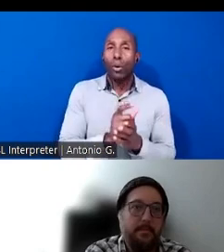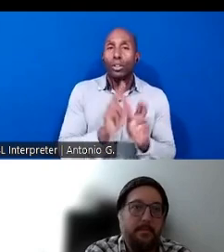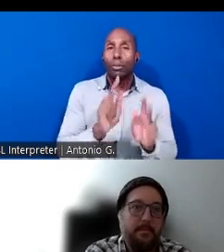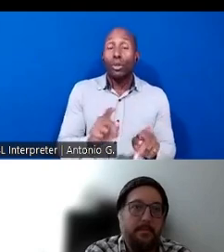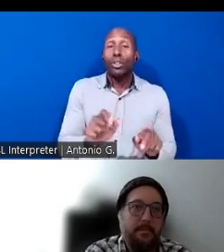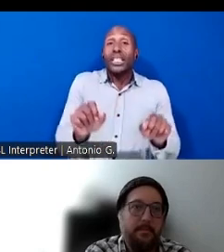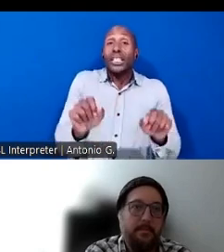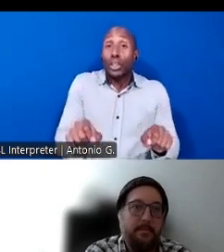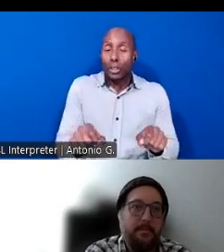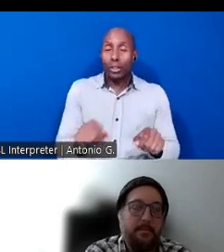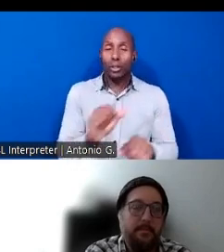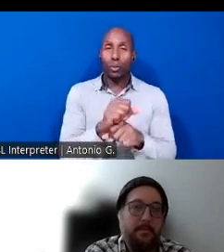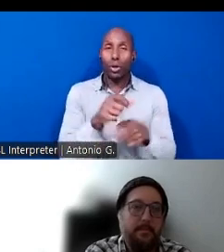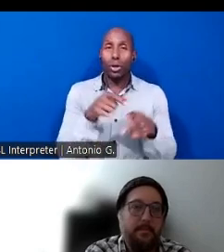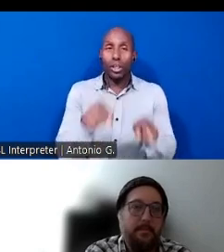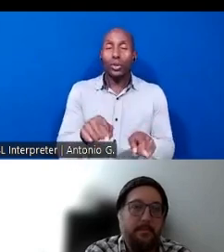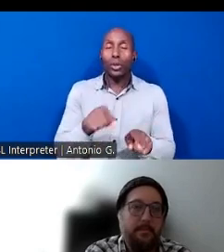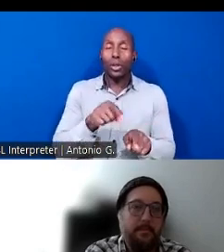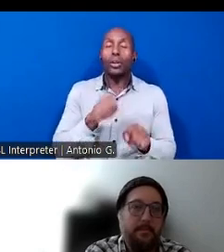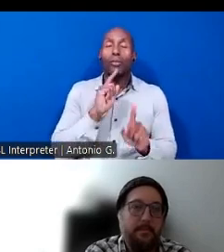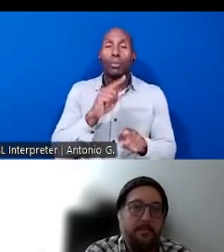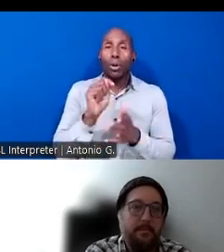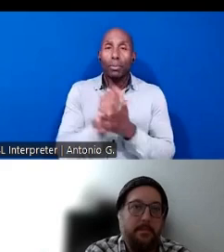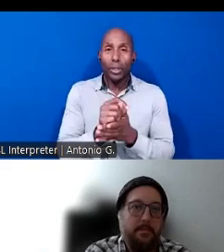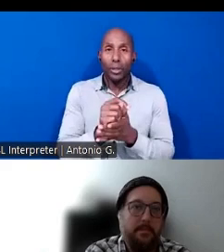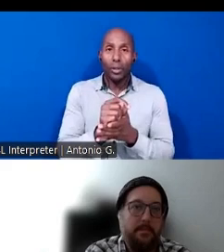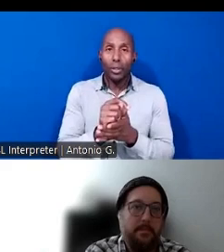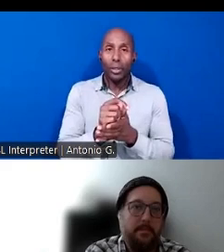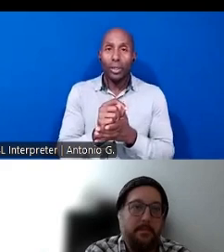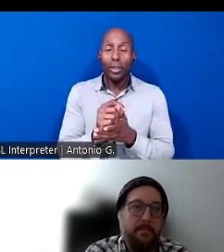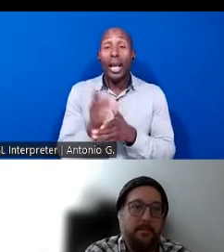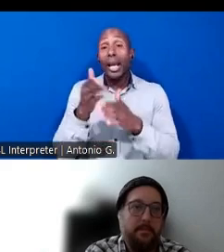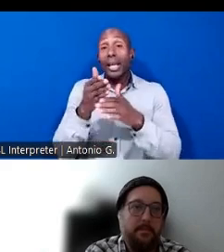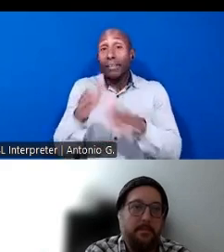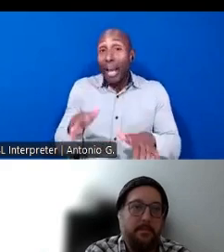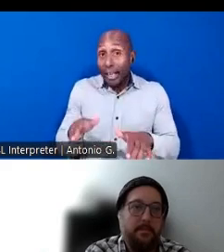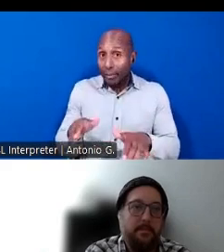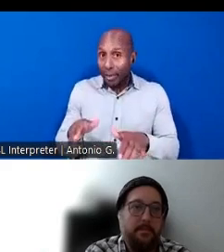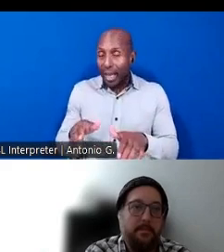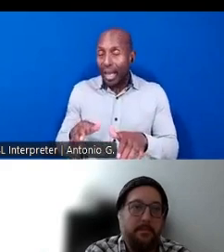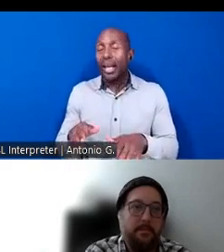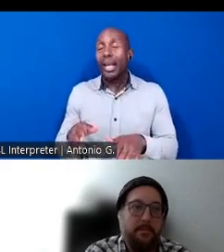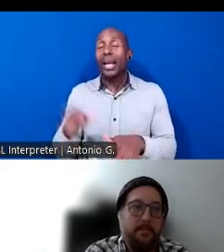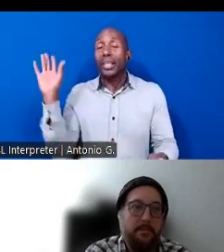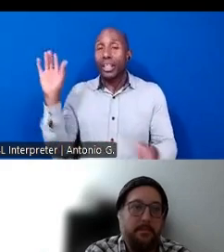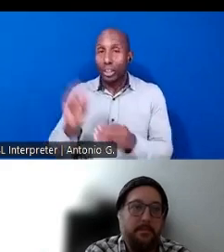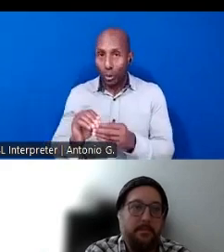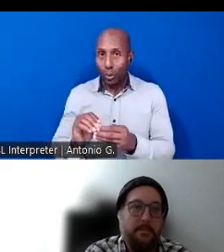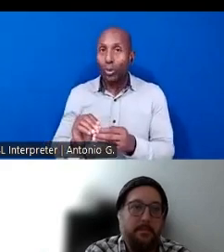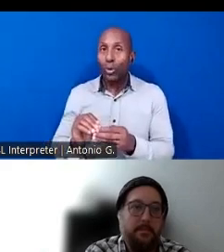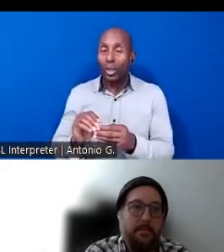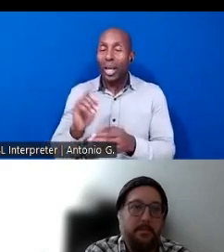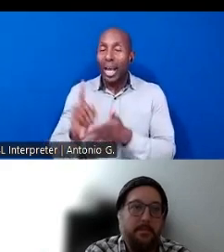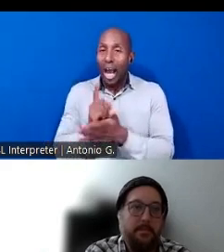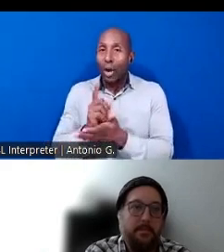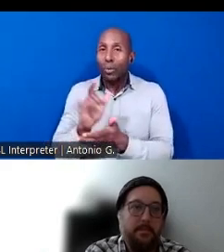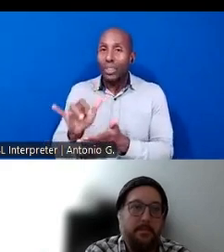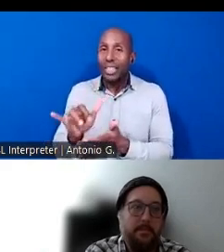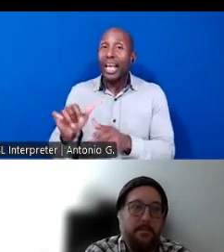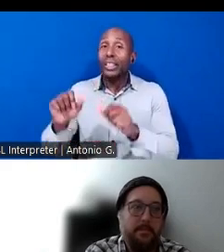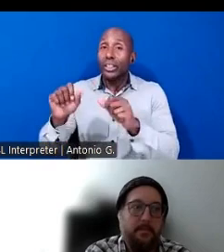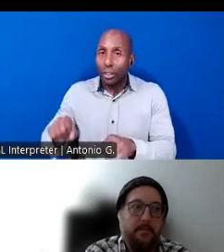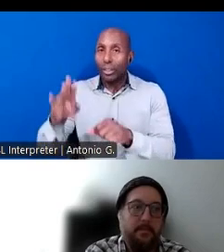period over the total amount of hours that could have been worked. So if we take it to that first